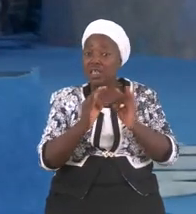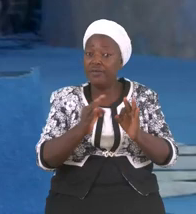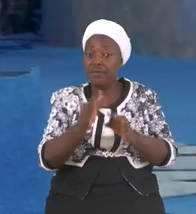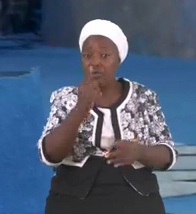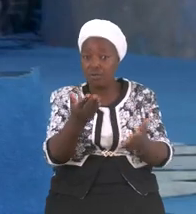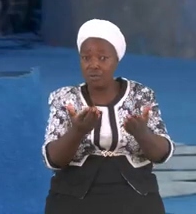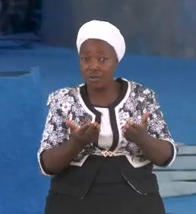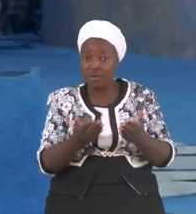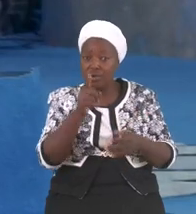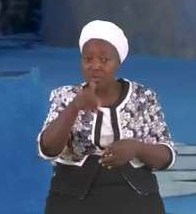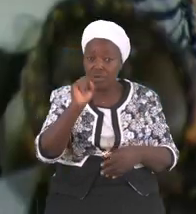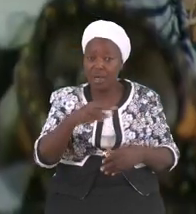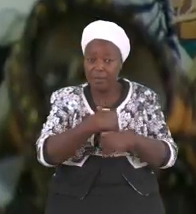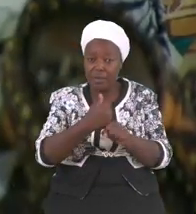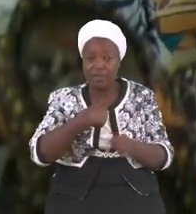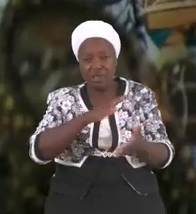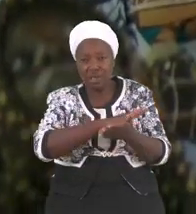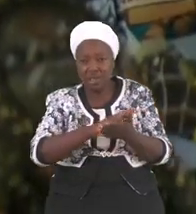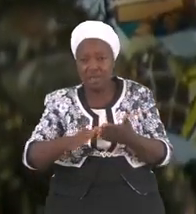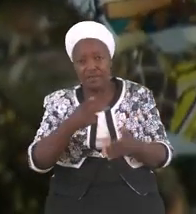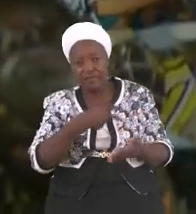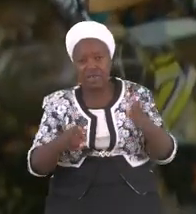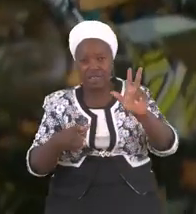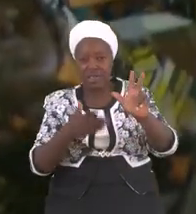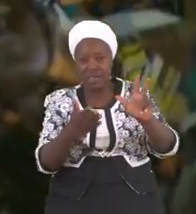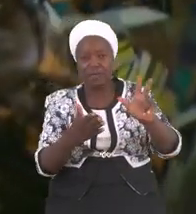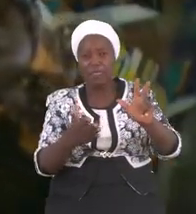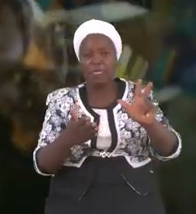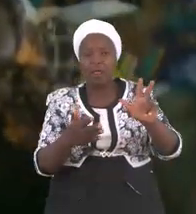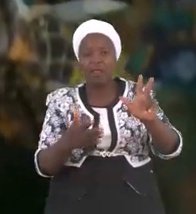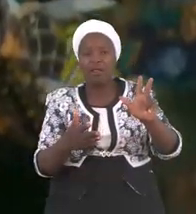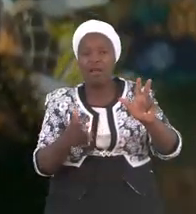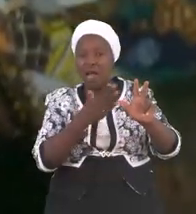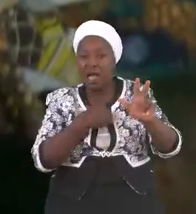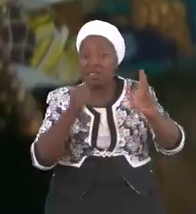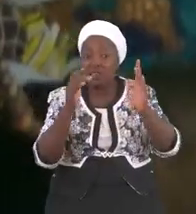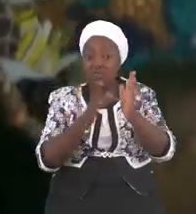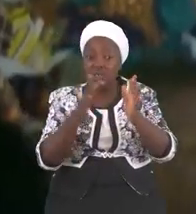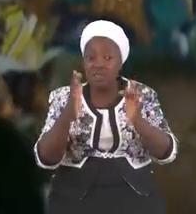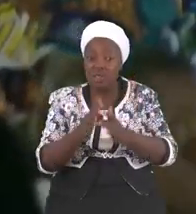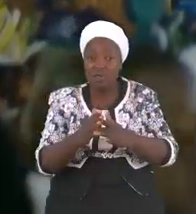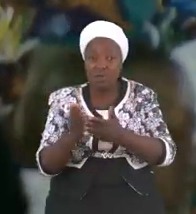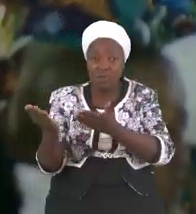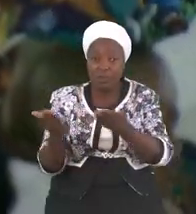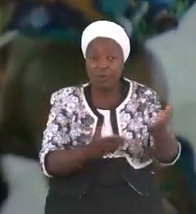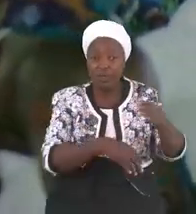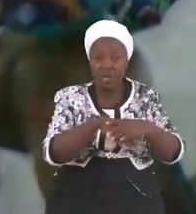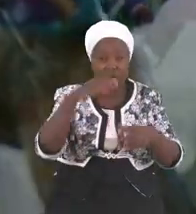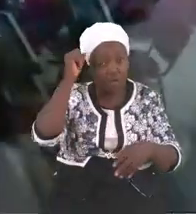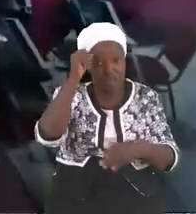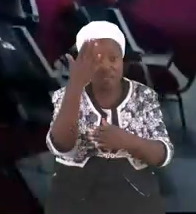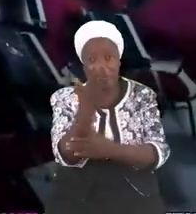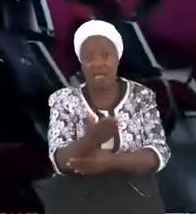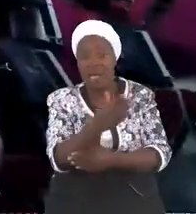me clean. Look at verse 3 there. In verse 3, and Jesus put forth his hand and